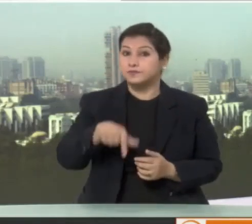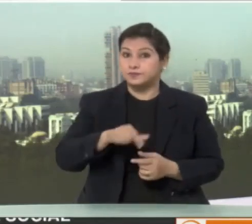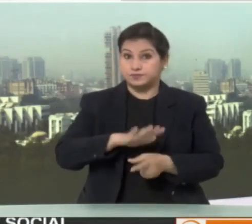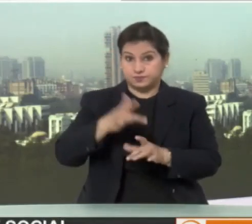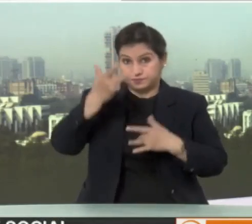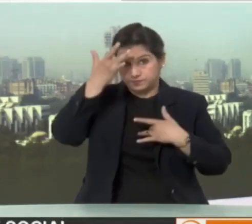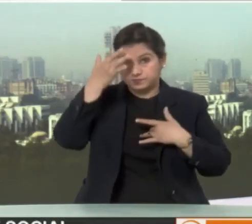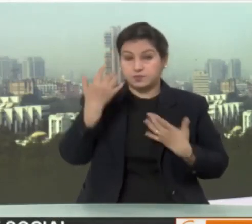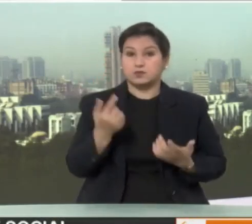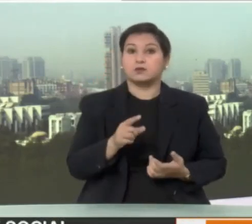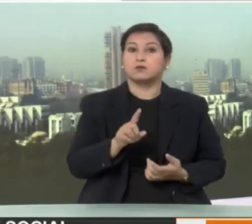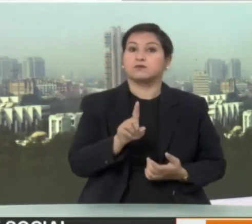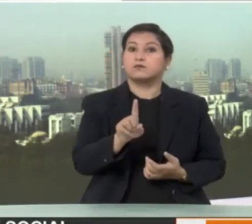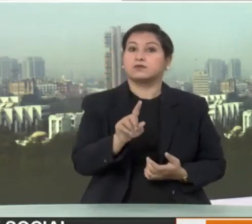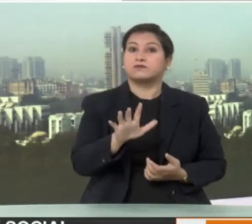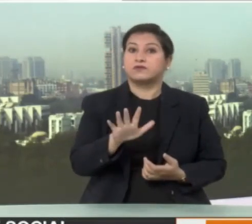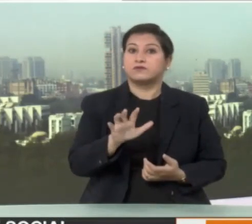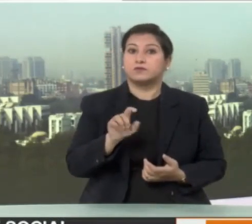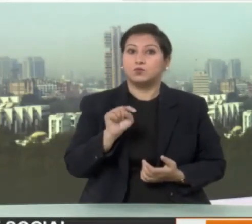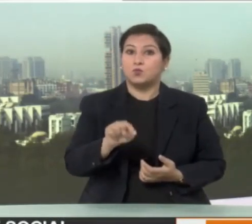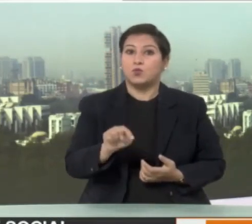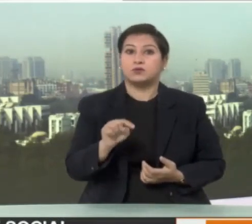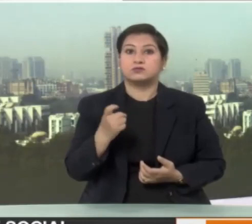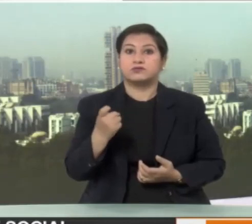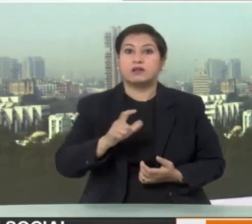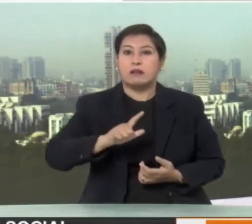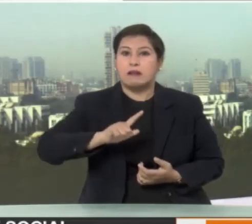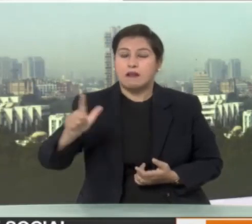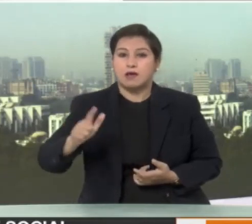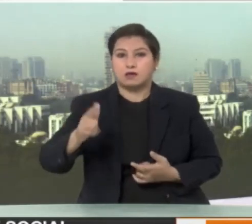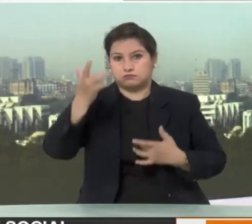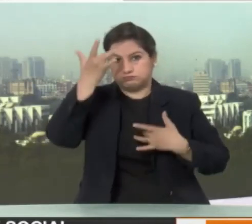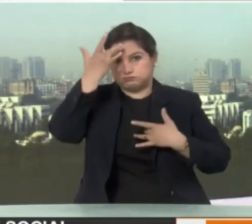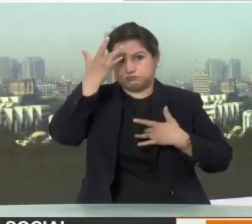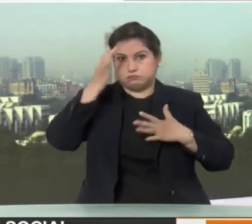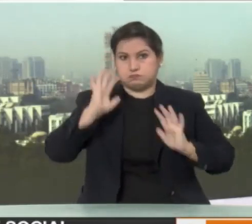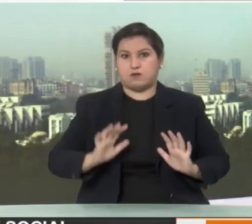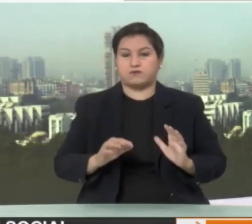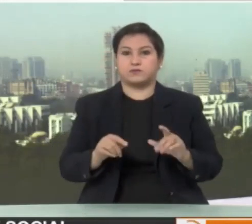pandemic and has reported over 15.7 lakh cases of infection,